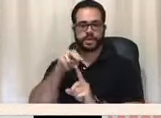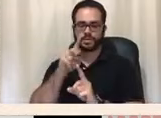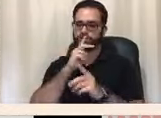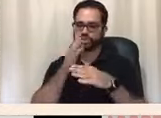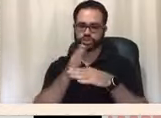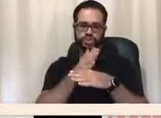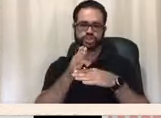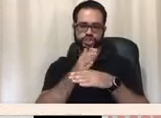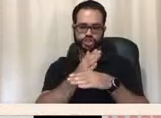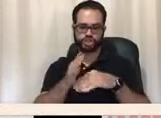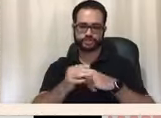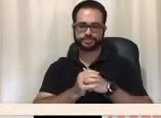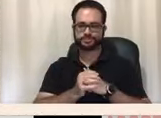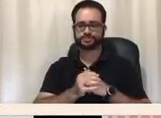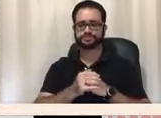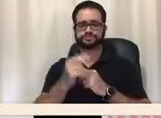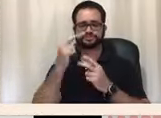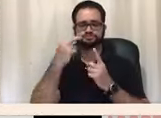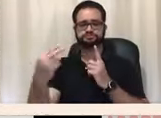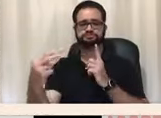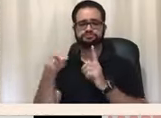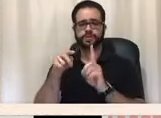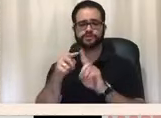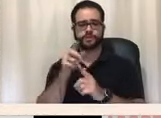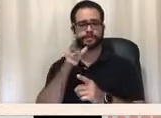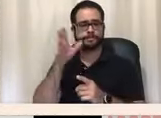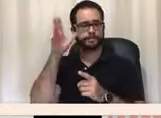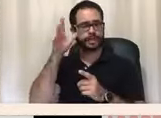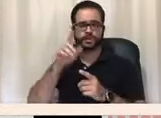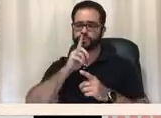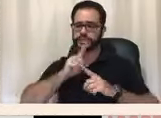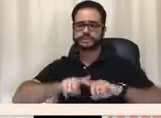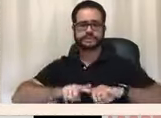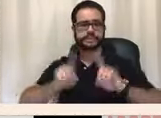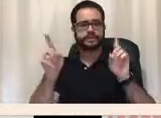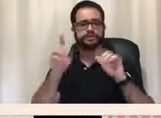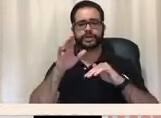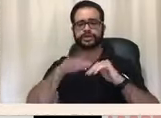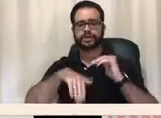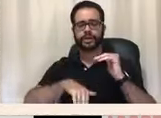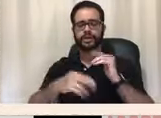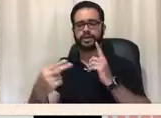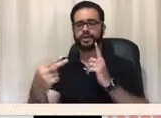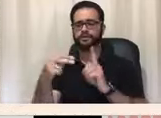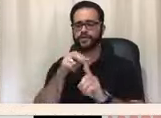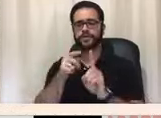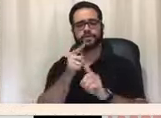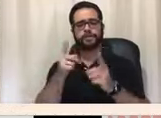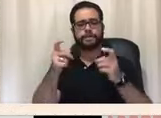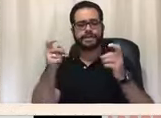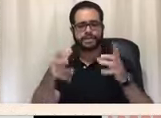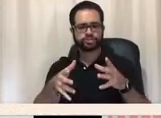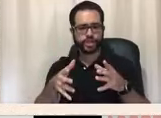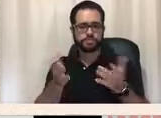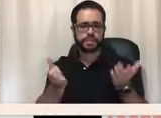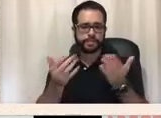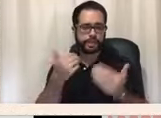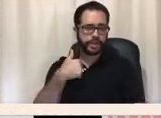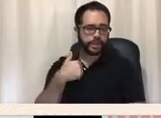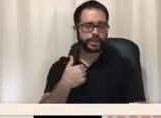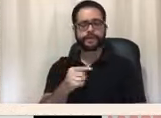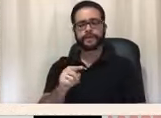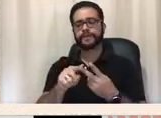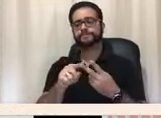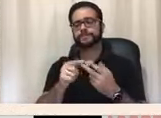view from a parent is very different than what view an administrator may have, a superintendent